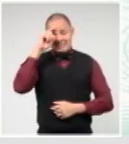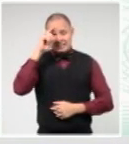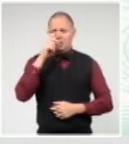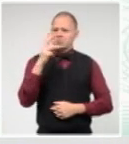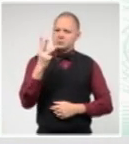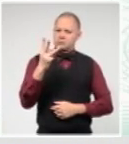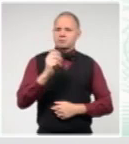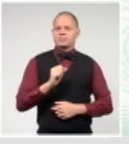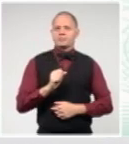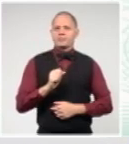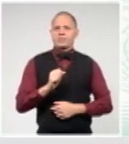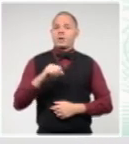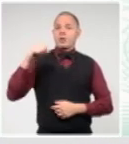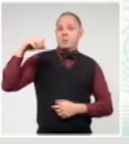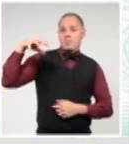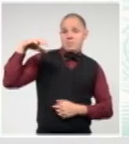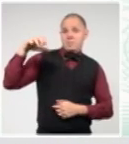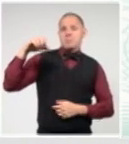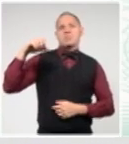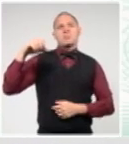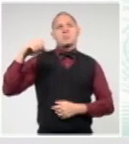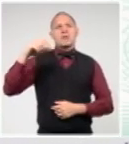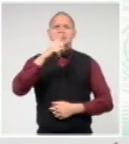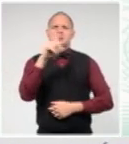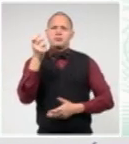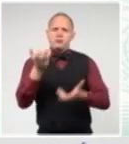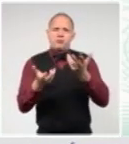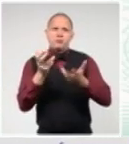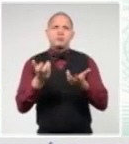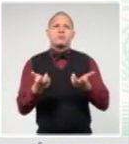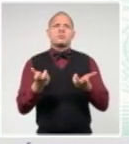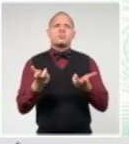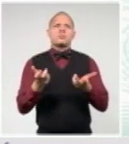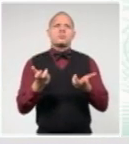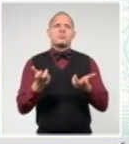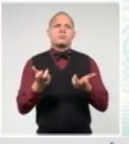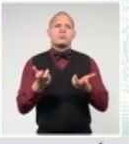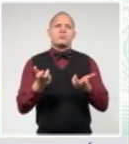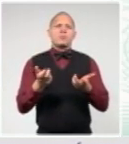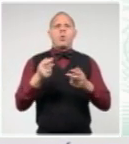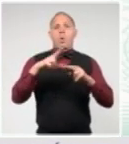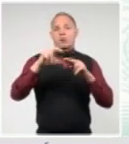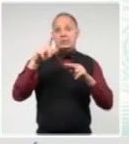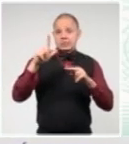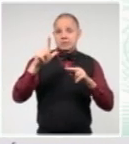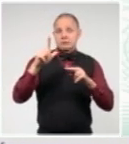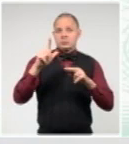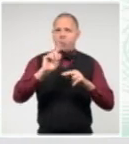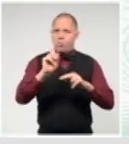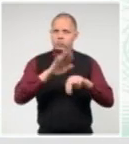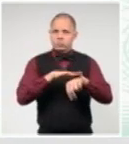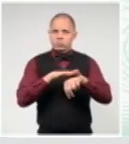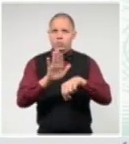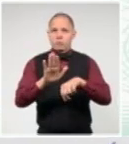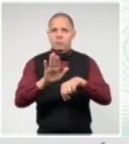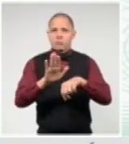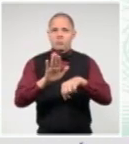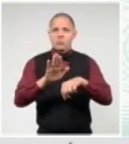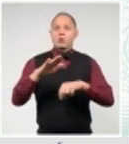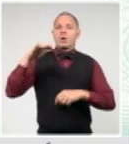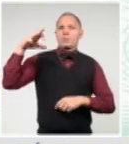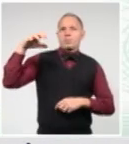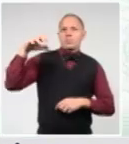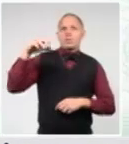1.37. Mayabeques stands at 2.60. Sancti Spiritus rate